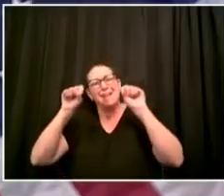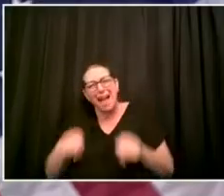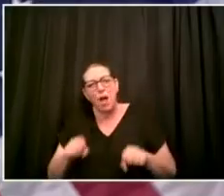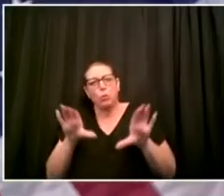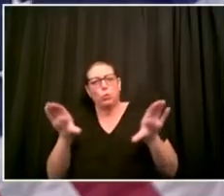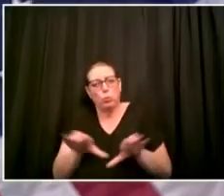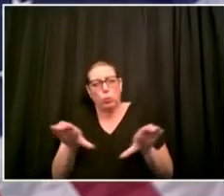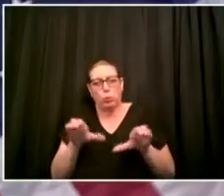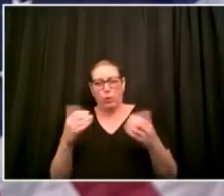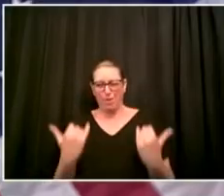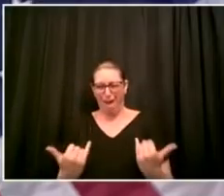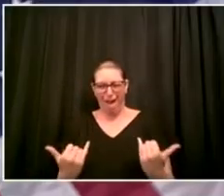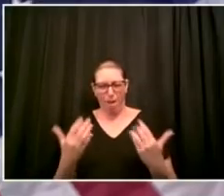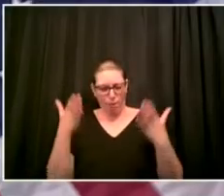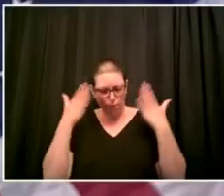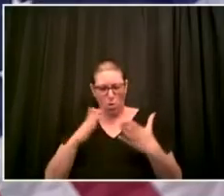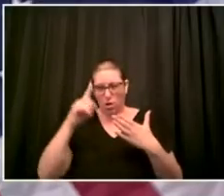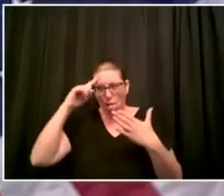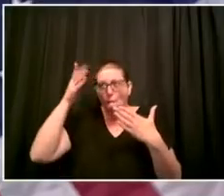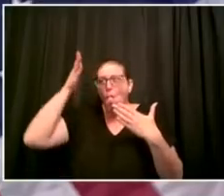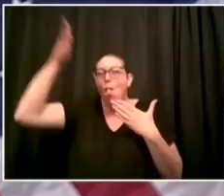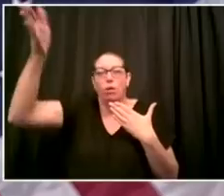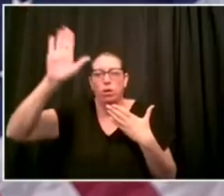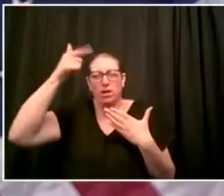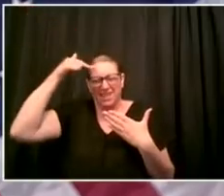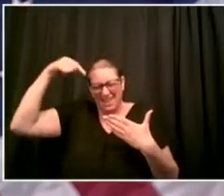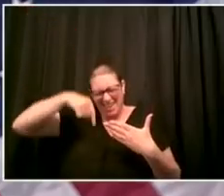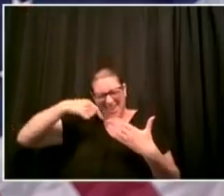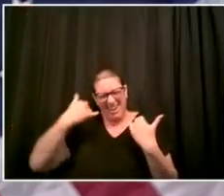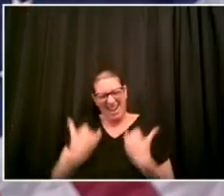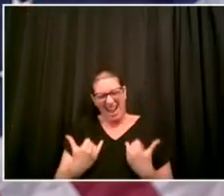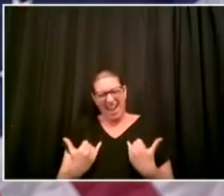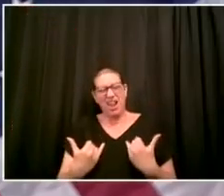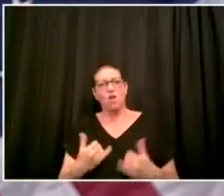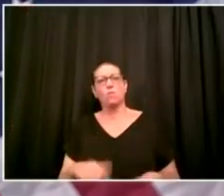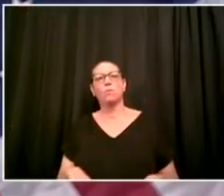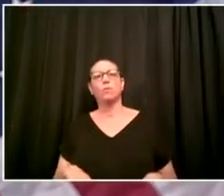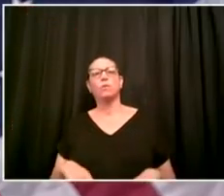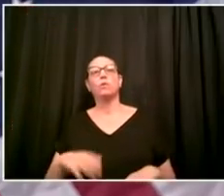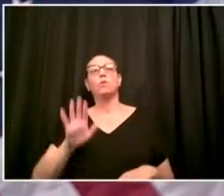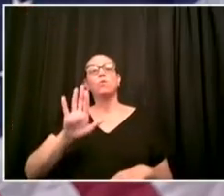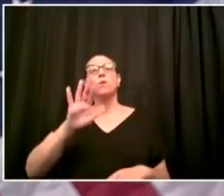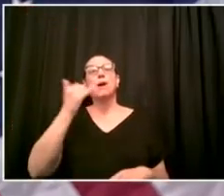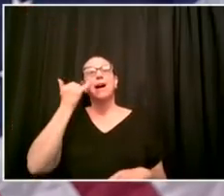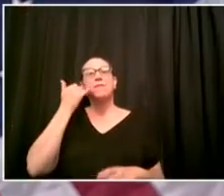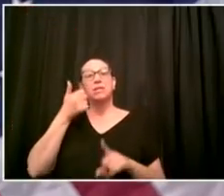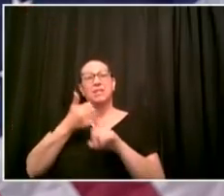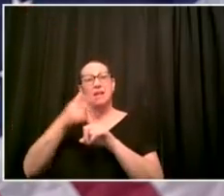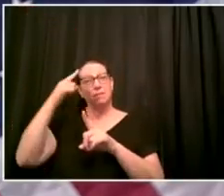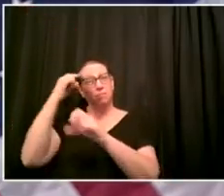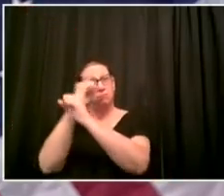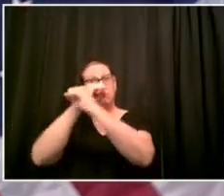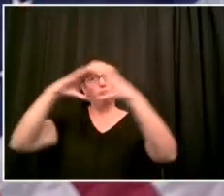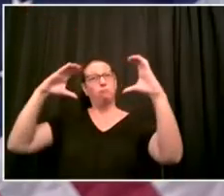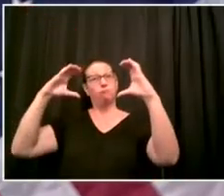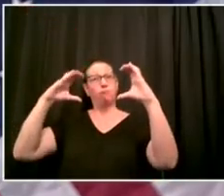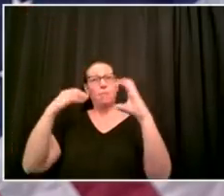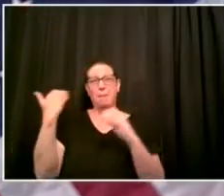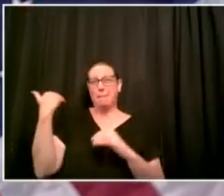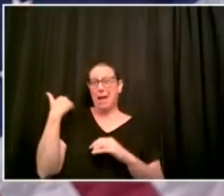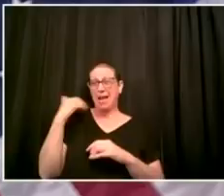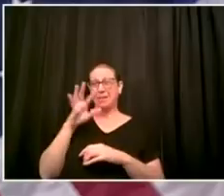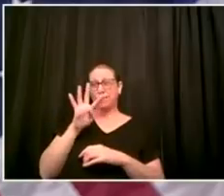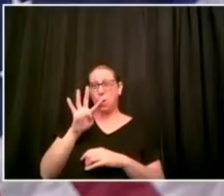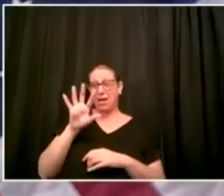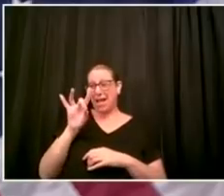hours, by that standard, you probably could name a number of people. That's what we want to focus on, the people we can